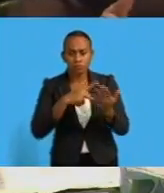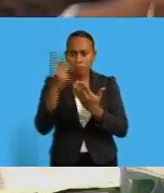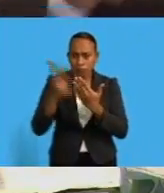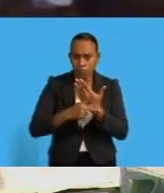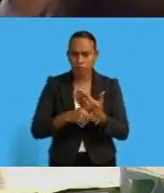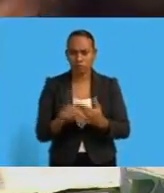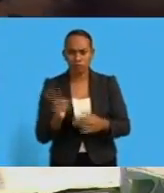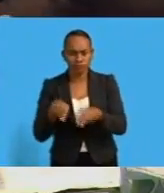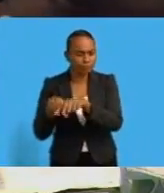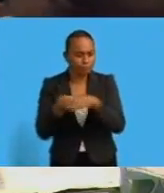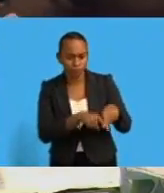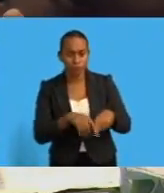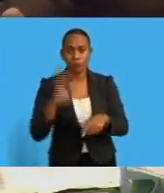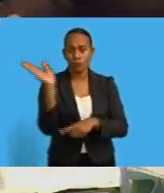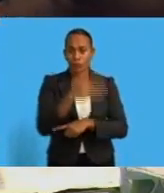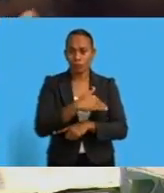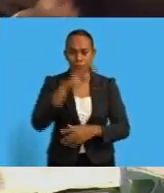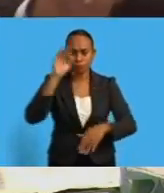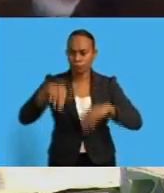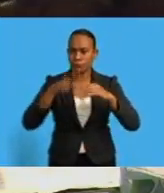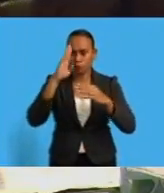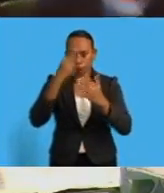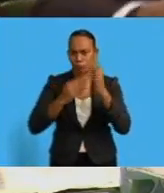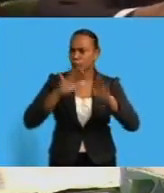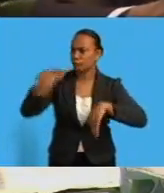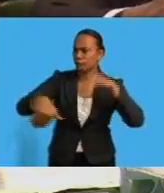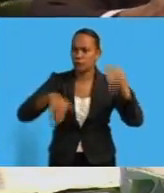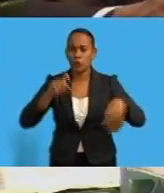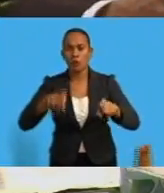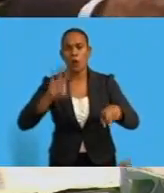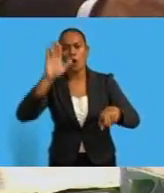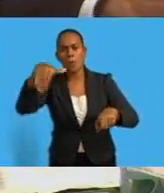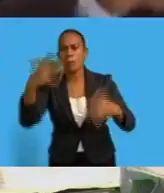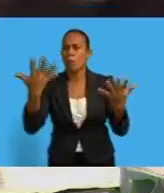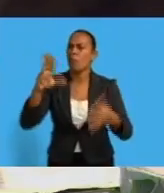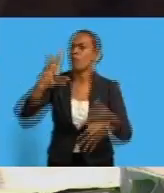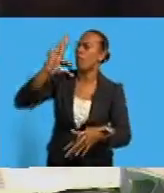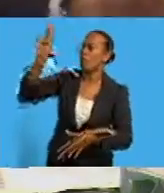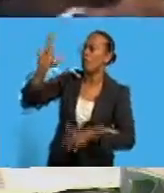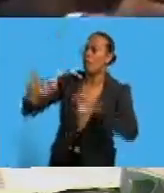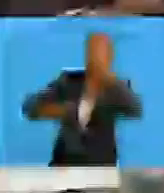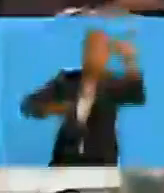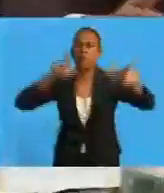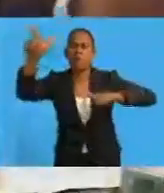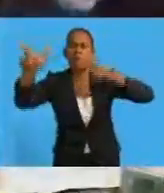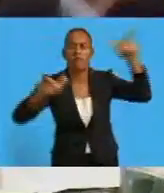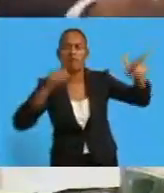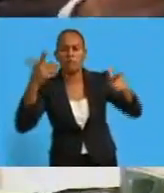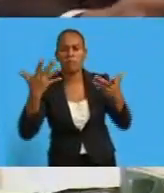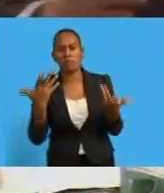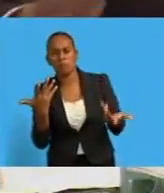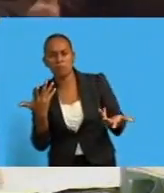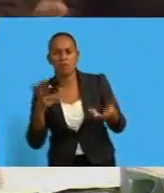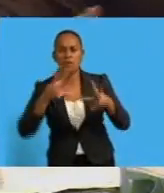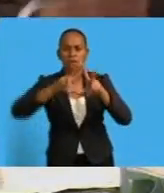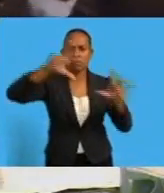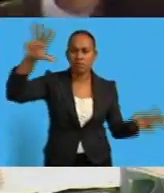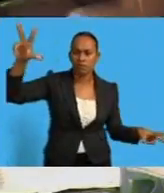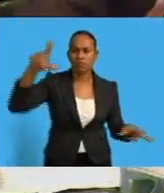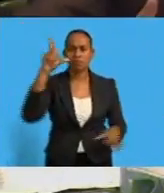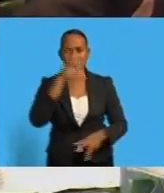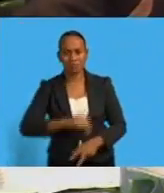in, even though in southern Laos, or whether they're in Yetsen School in Suva, whether they're up in Vanuatu, they'll all get the